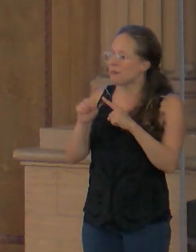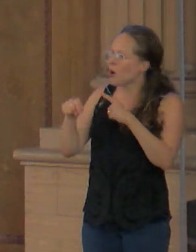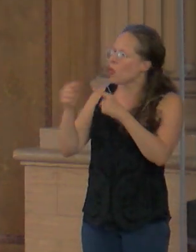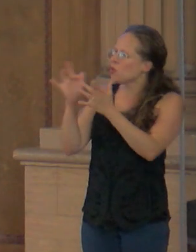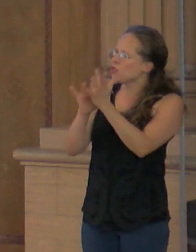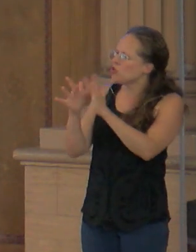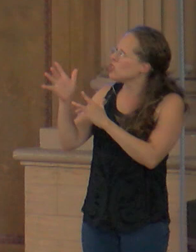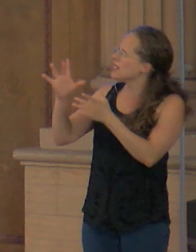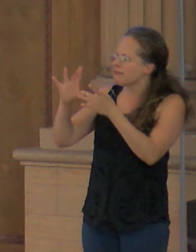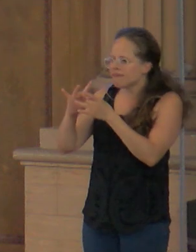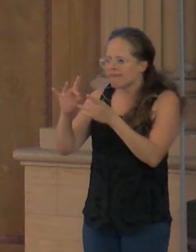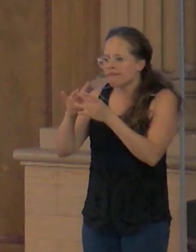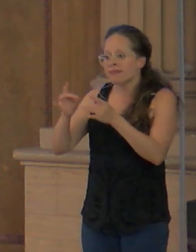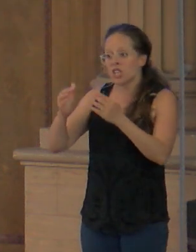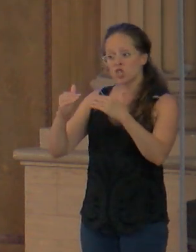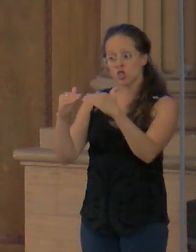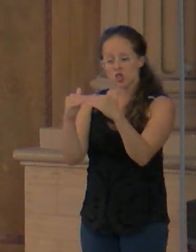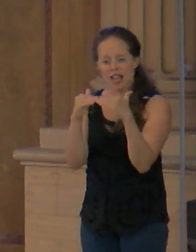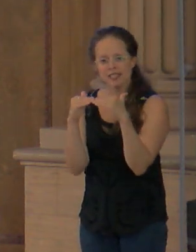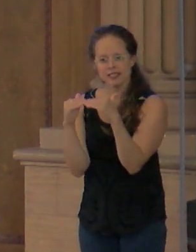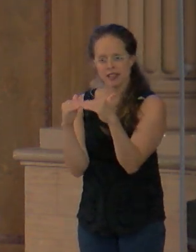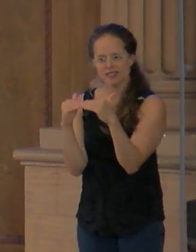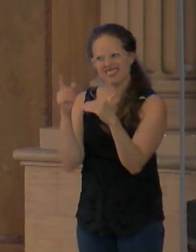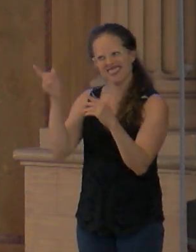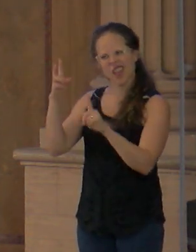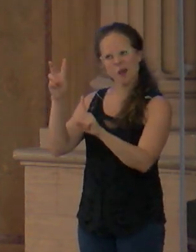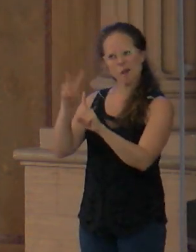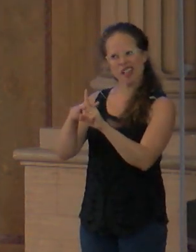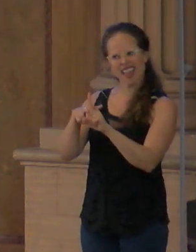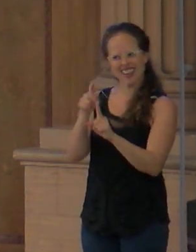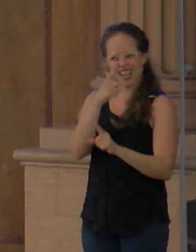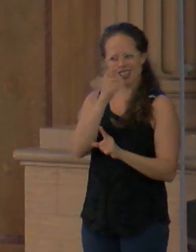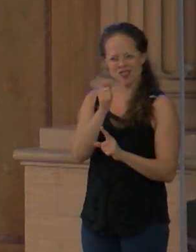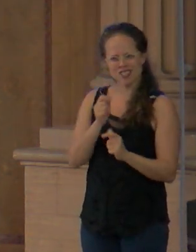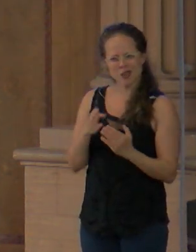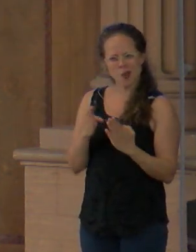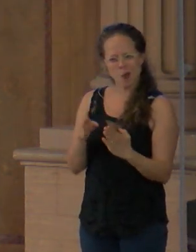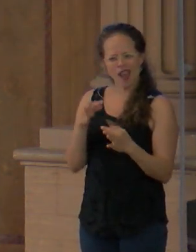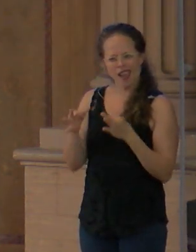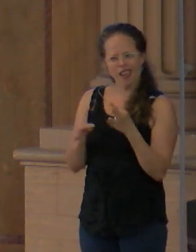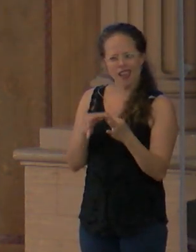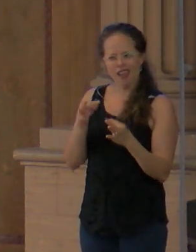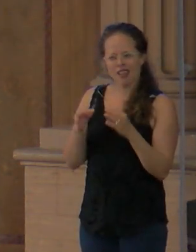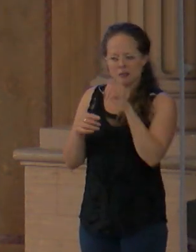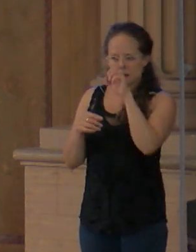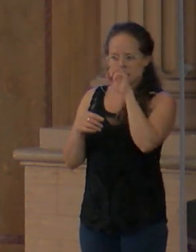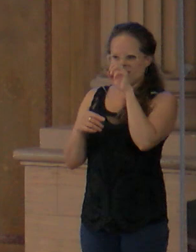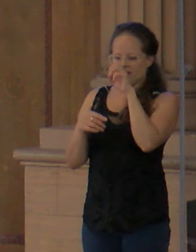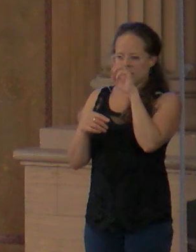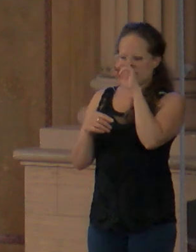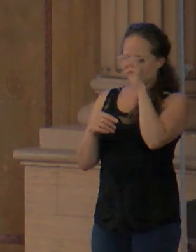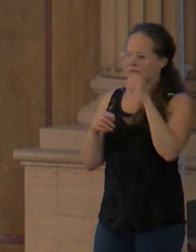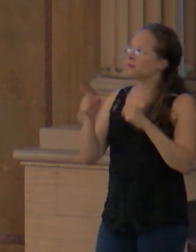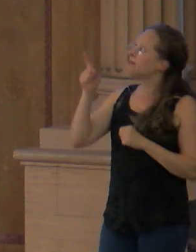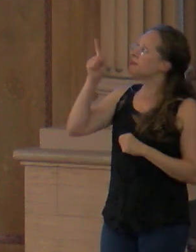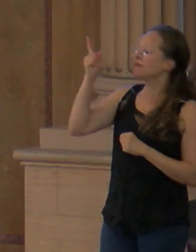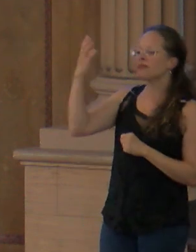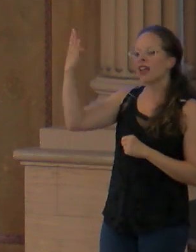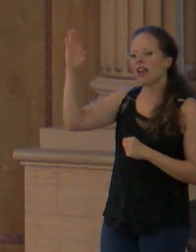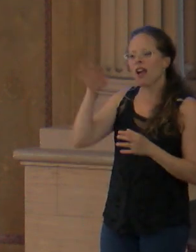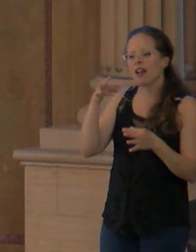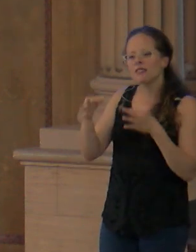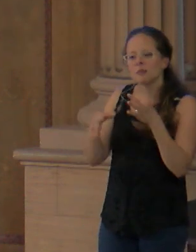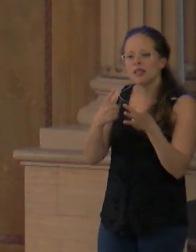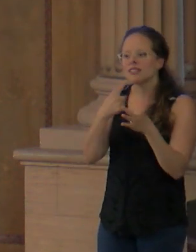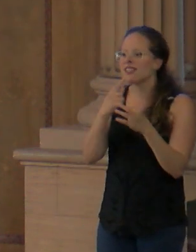justice in how we measure, he actually applied this in a surprising way. And this is where I think we'll feel this. I think we're not off the hook here. He applied this in